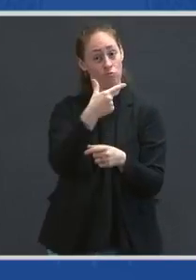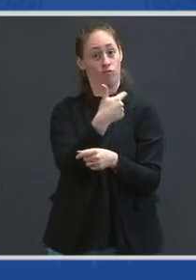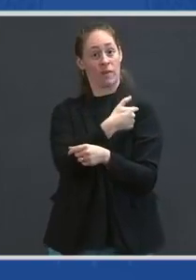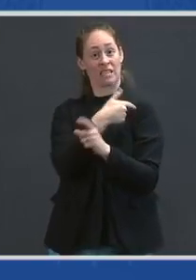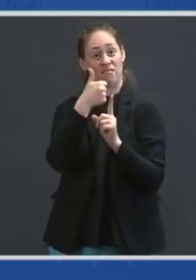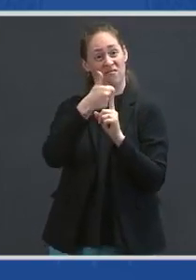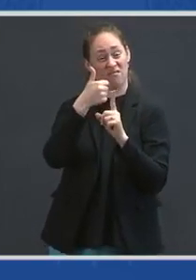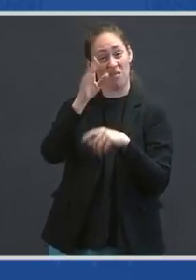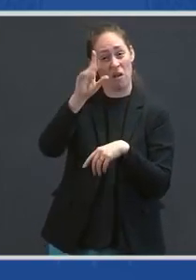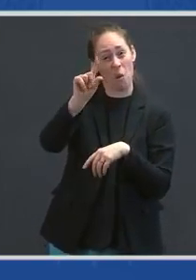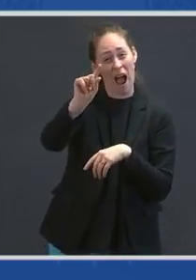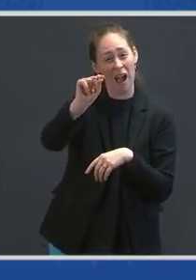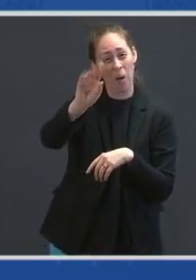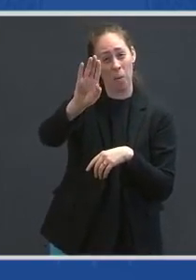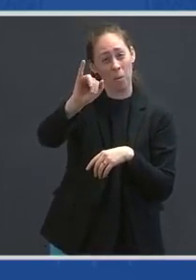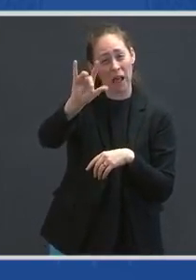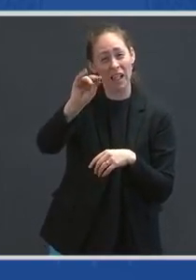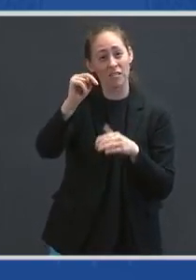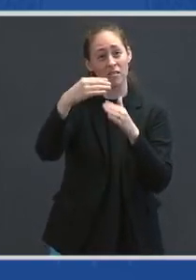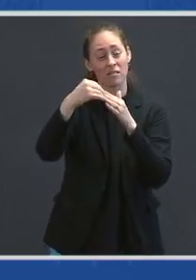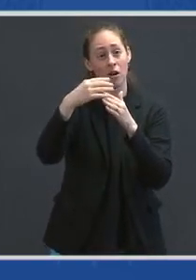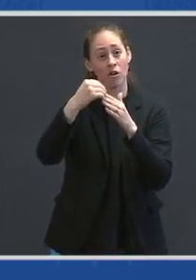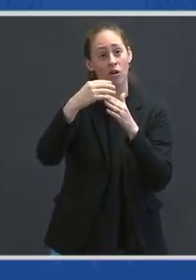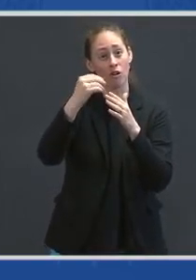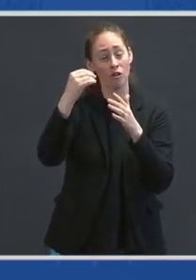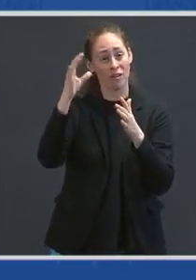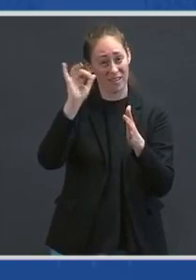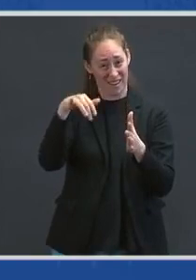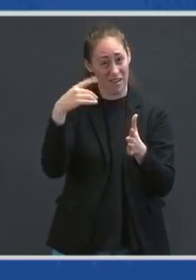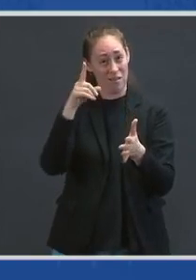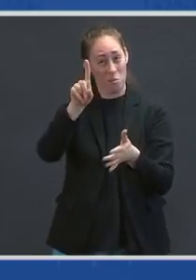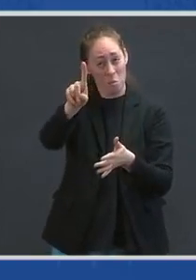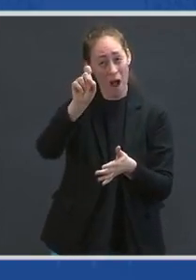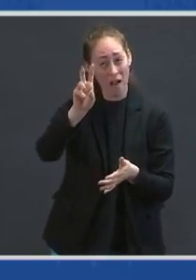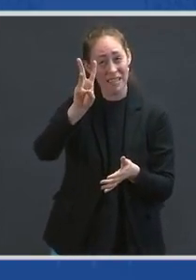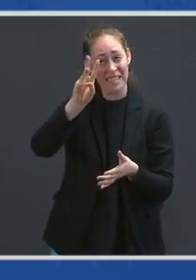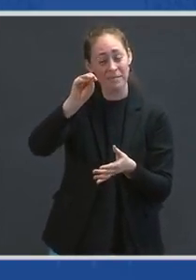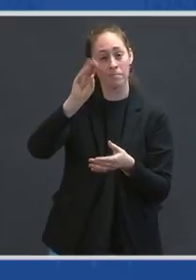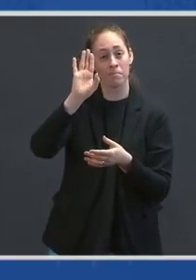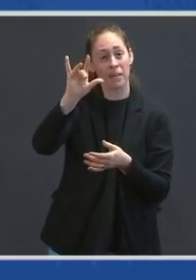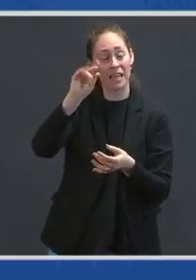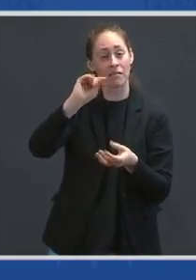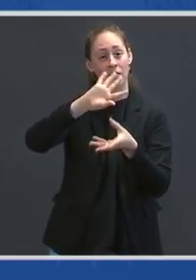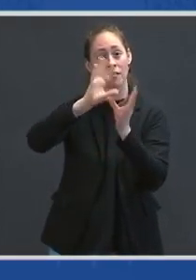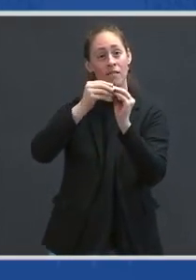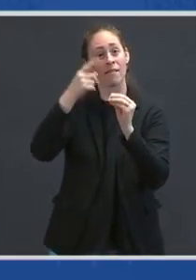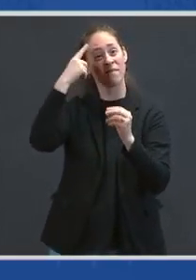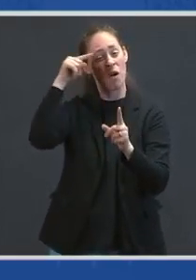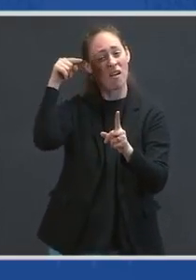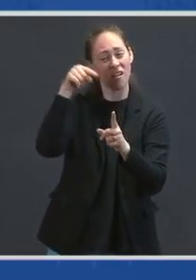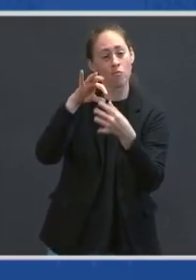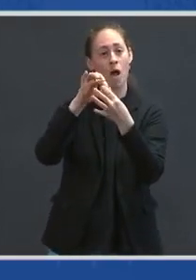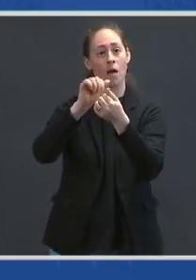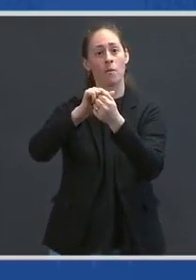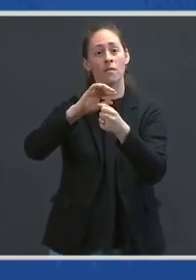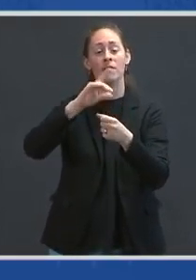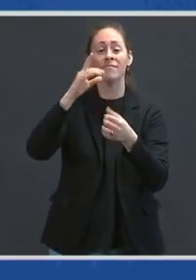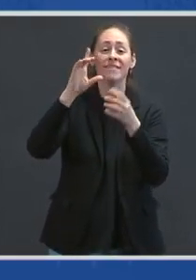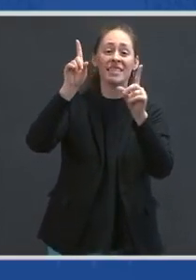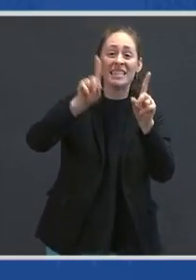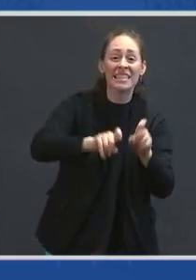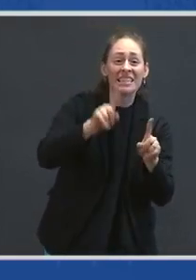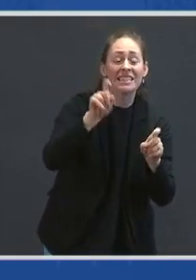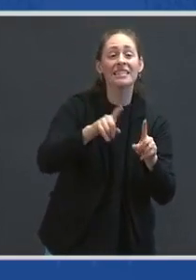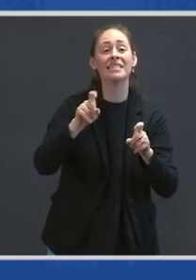sense? Or $160 billion in total toward the pandemic for testing, to protective gear,